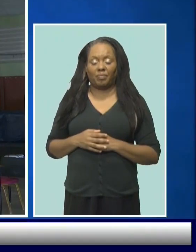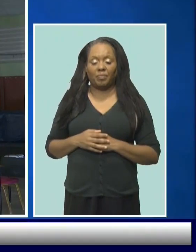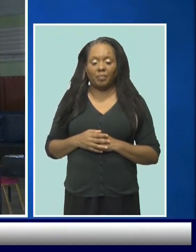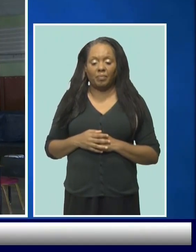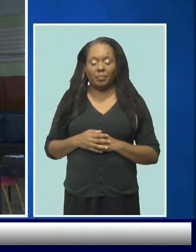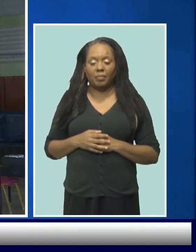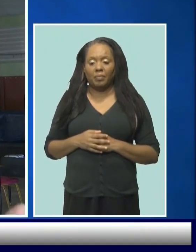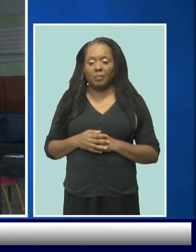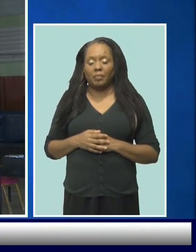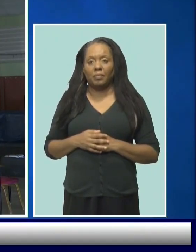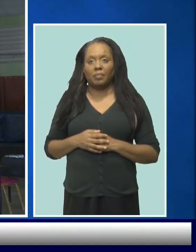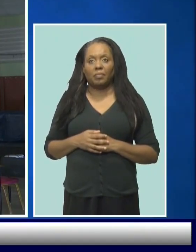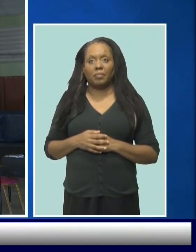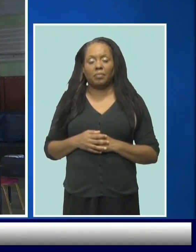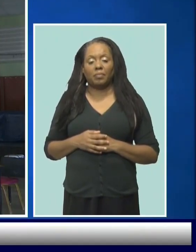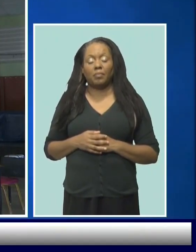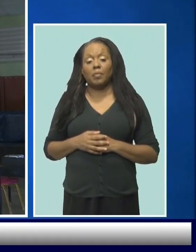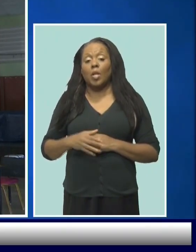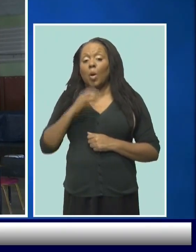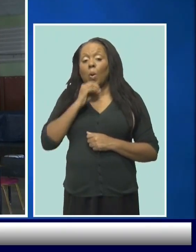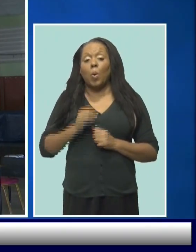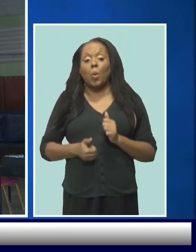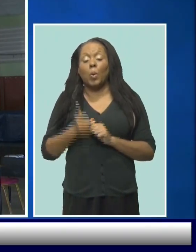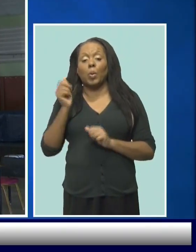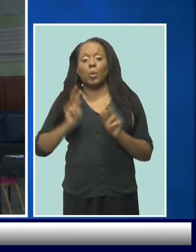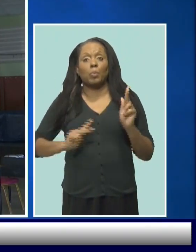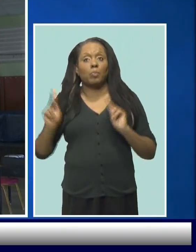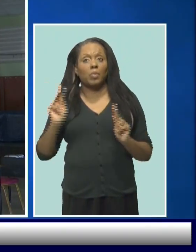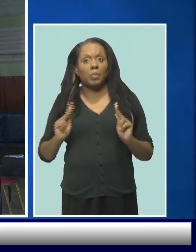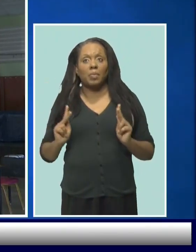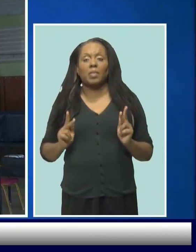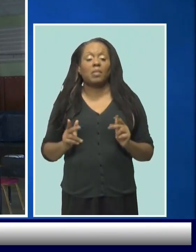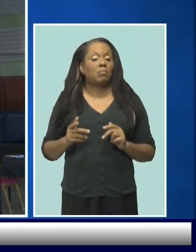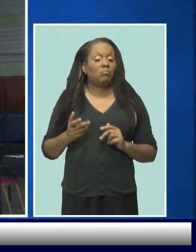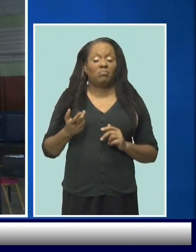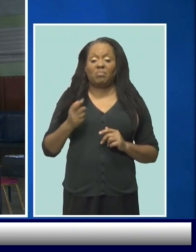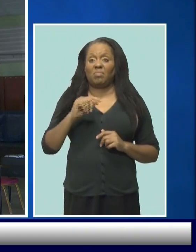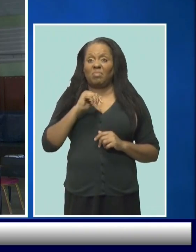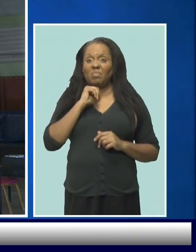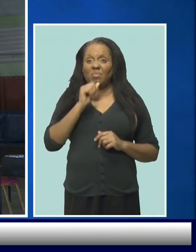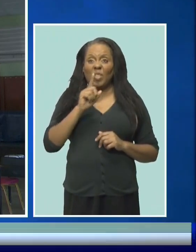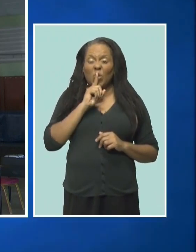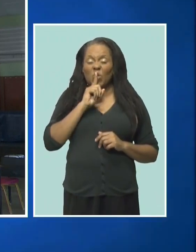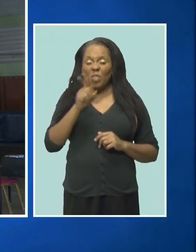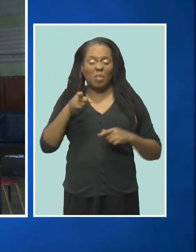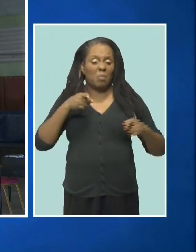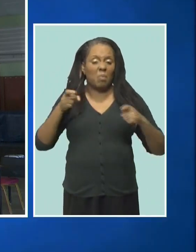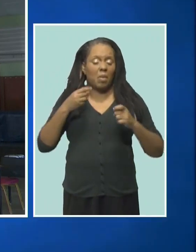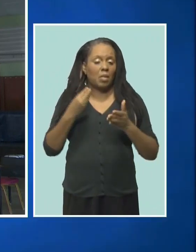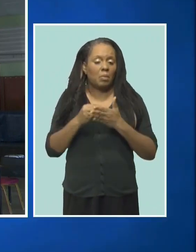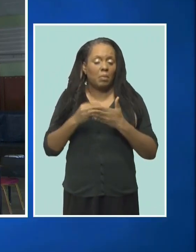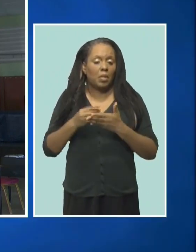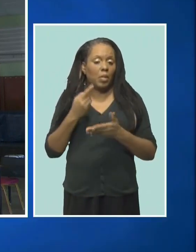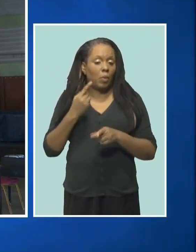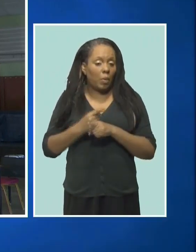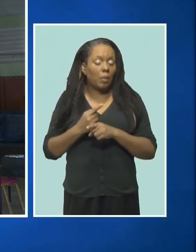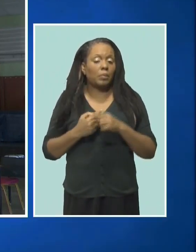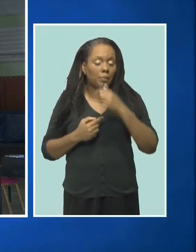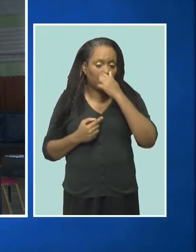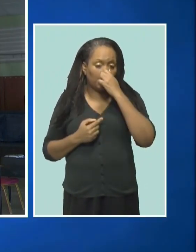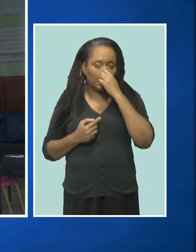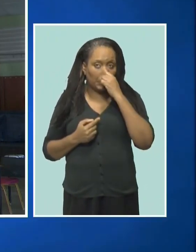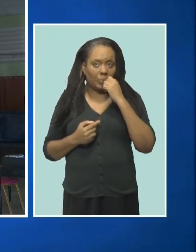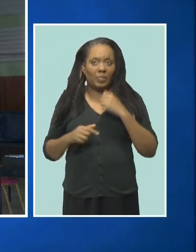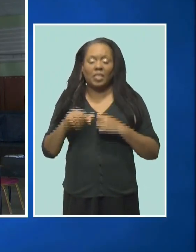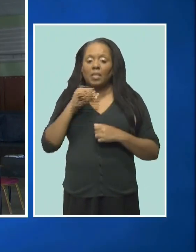too as well, because there are other people too that when it comes to financial management or money management, they don't manage money well. It's not how